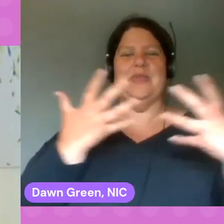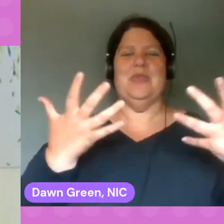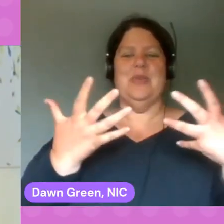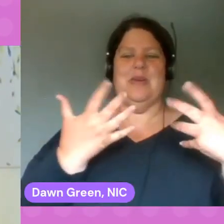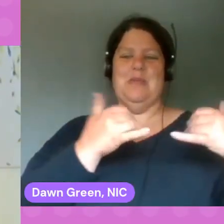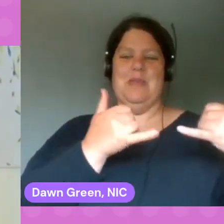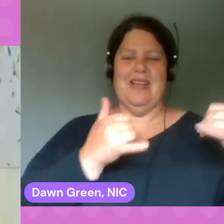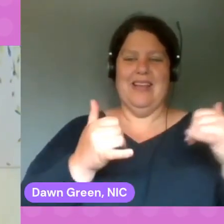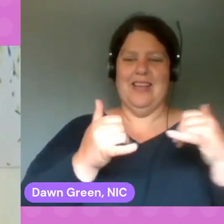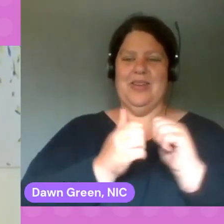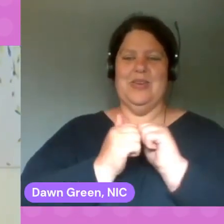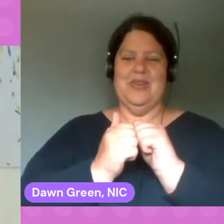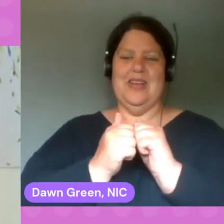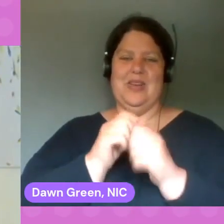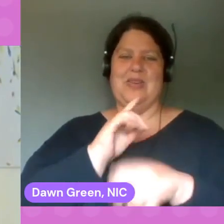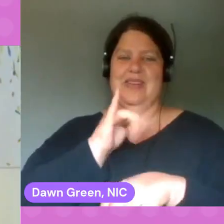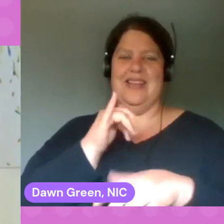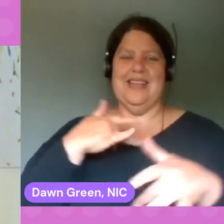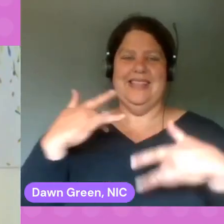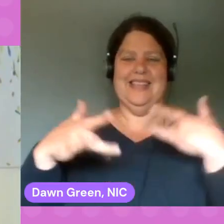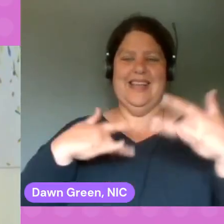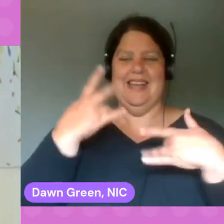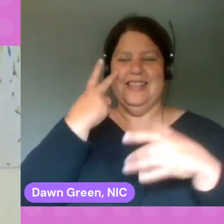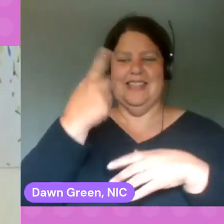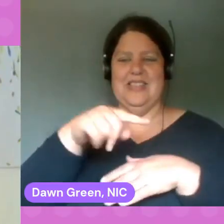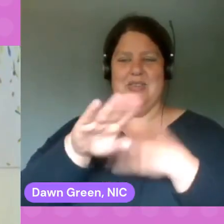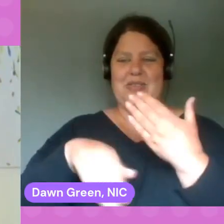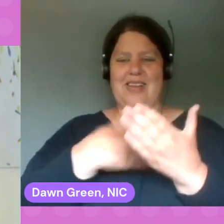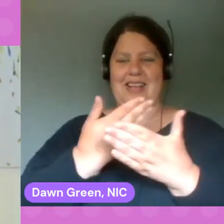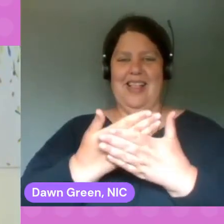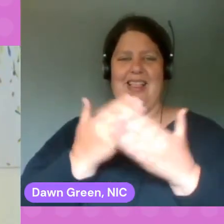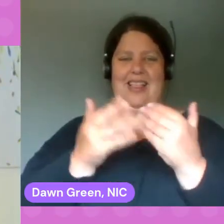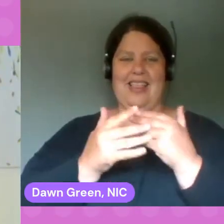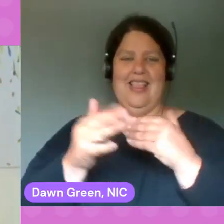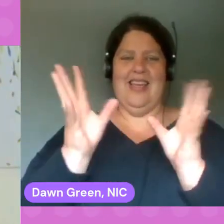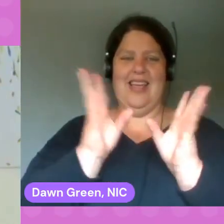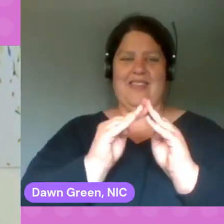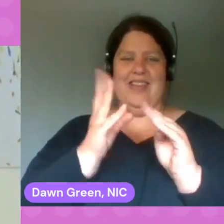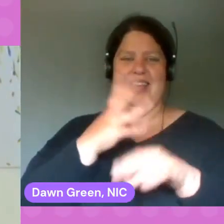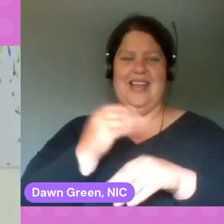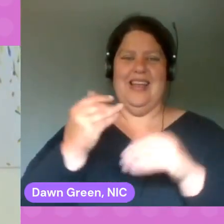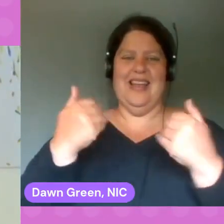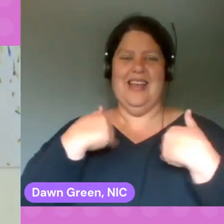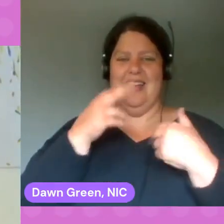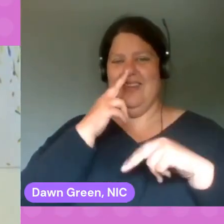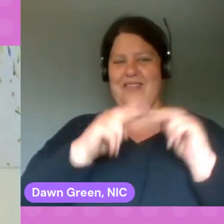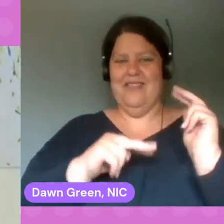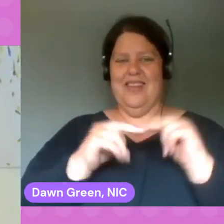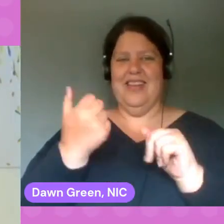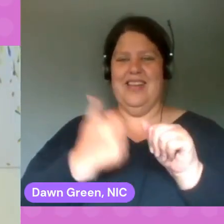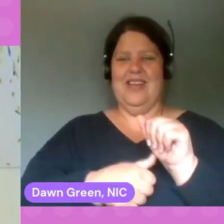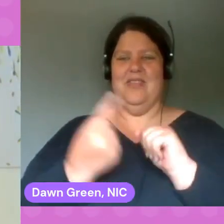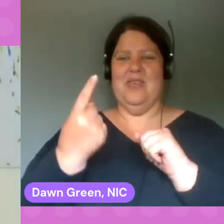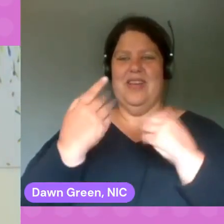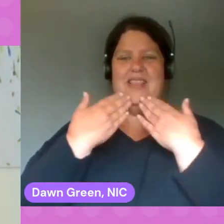together. I'm really excited to see you all at the rest of the conference, and have fun, everyone.